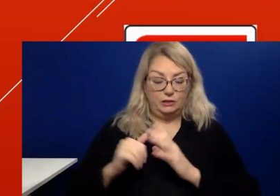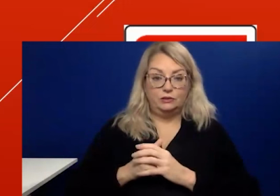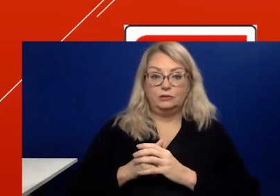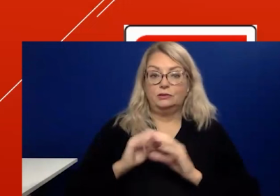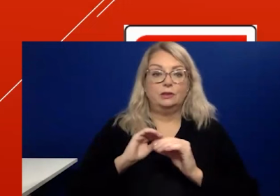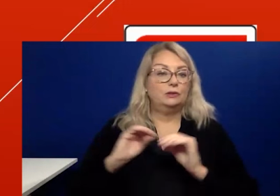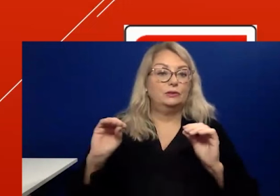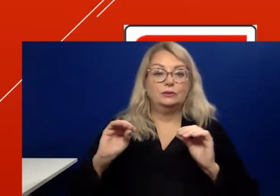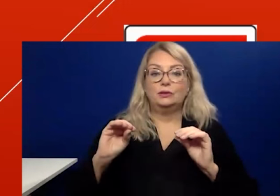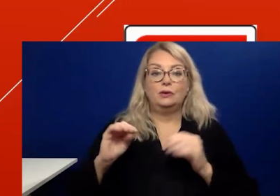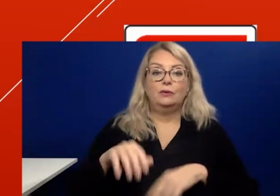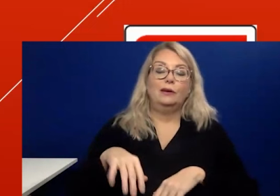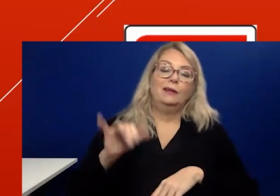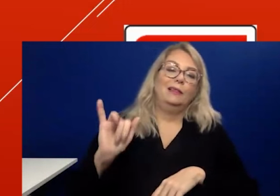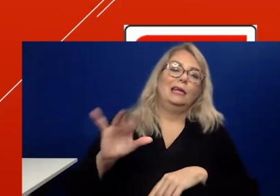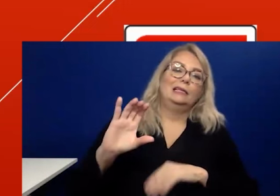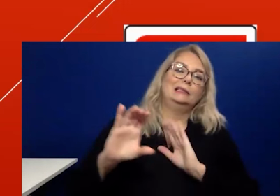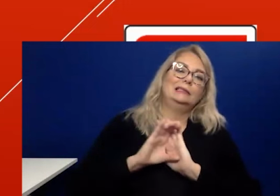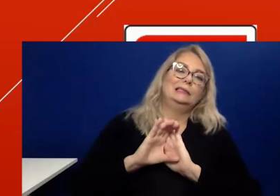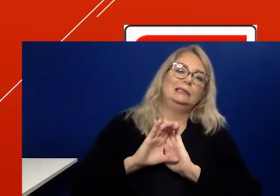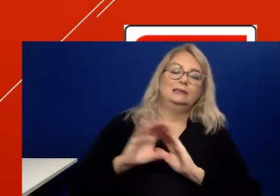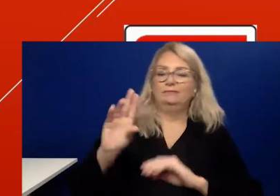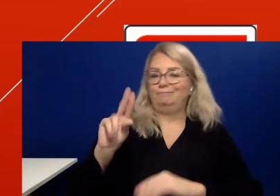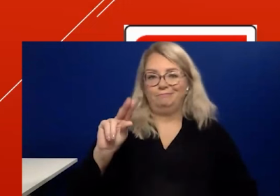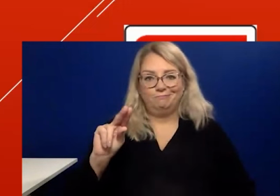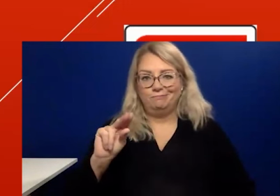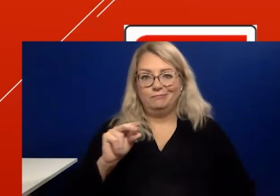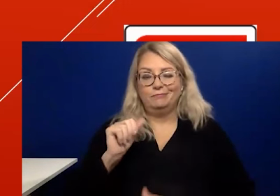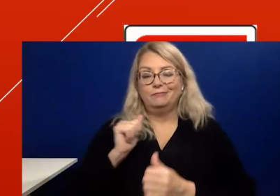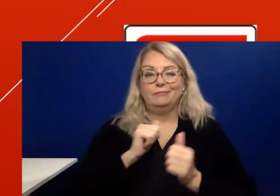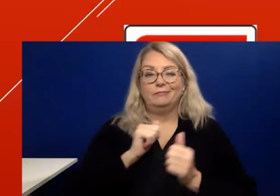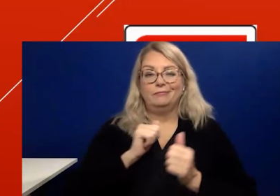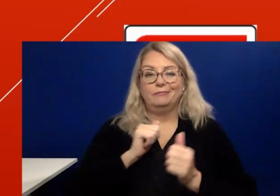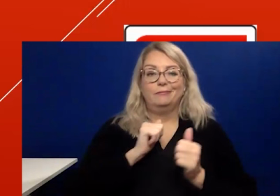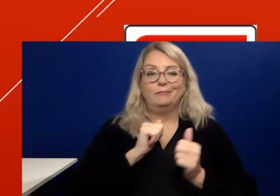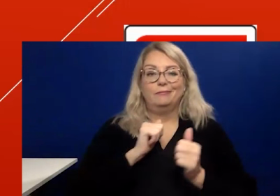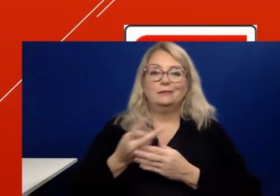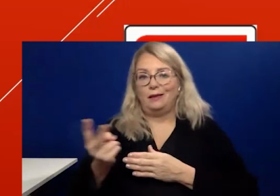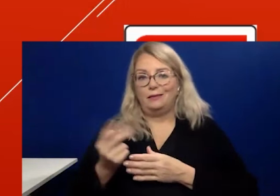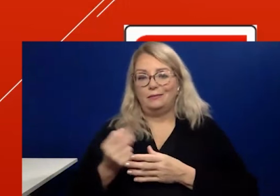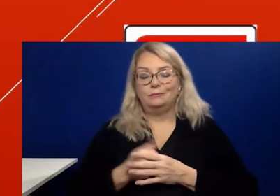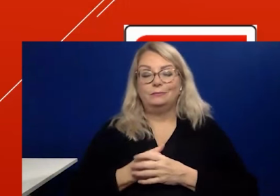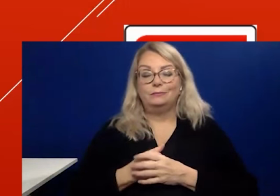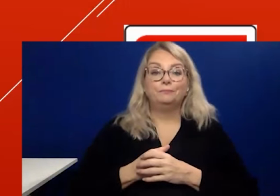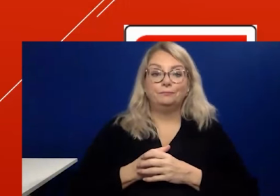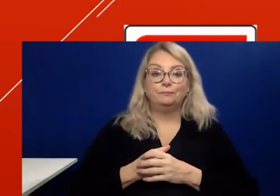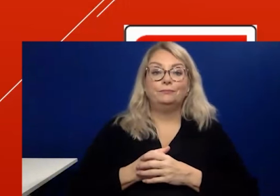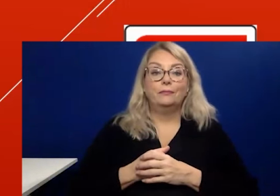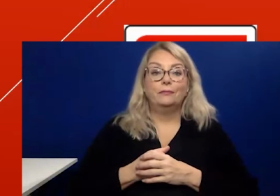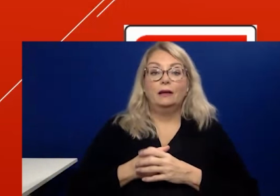no, well, that's a C, right? You either pass or you fail. Exemplary is